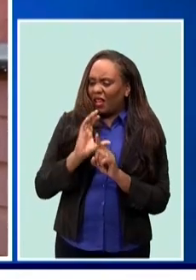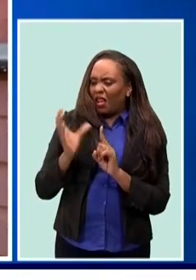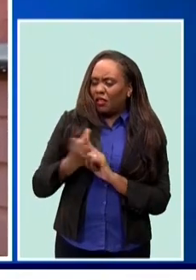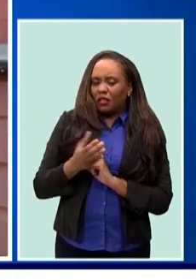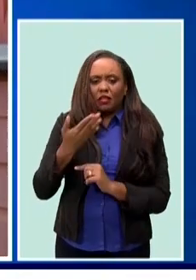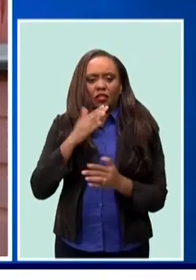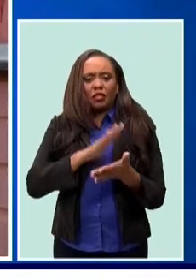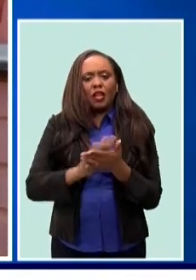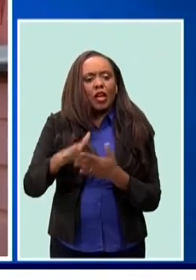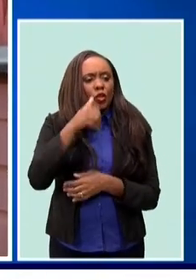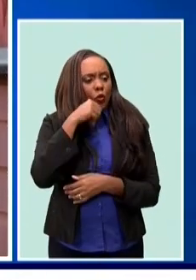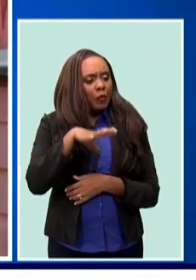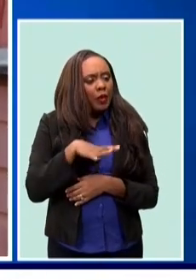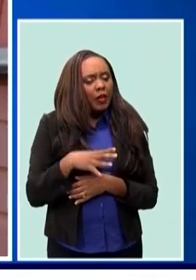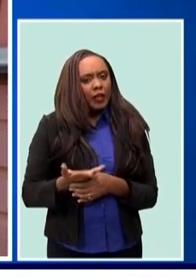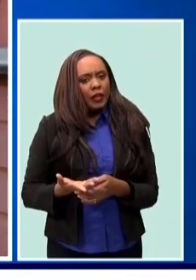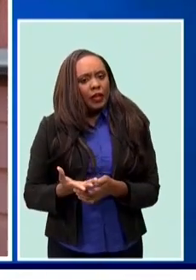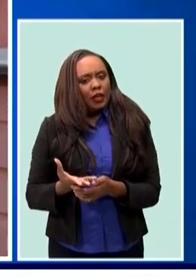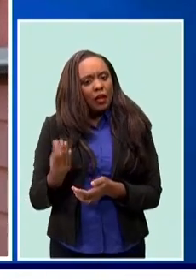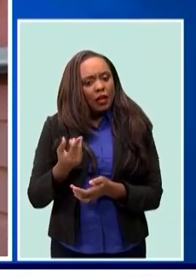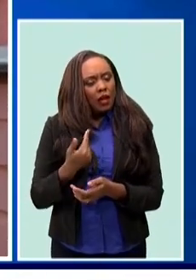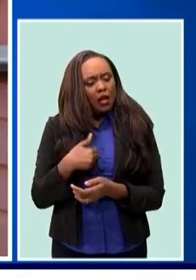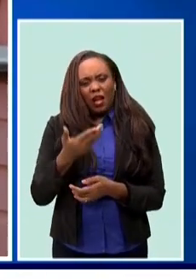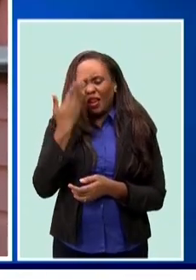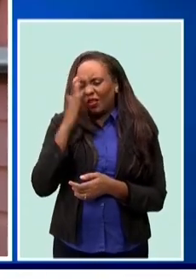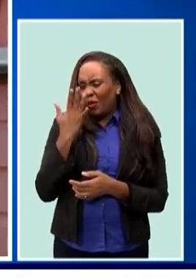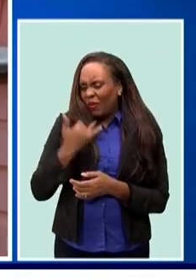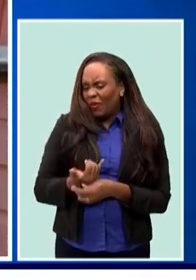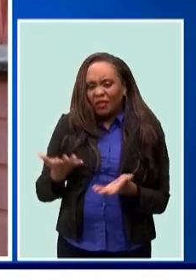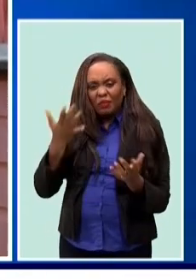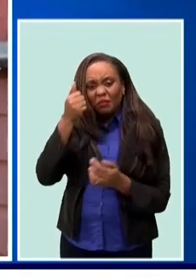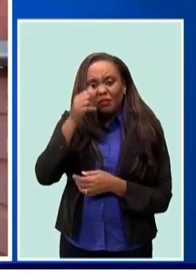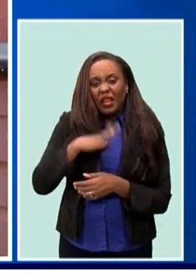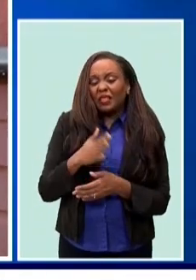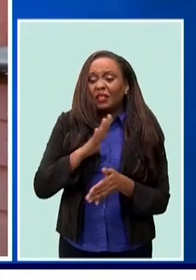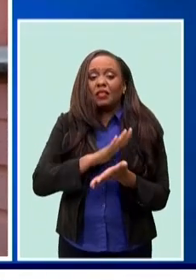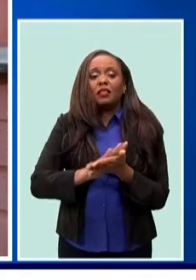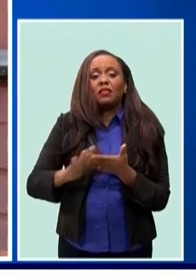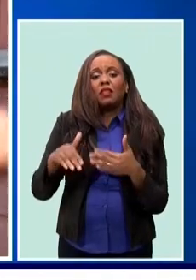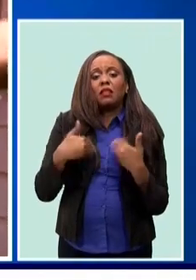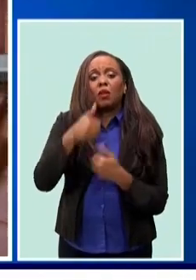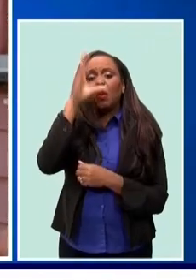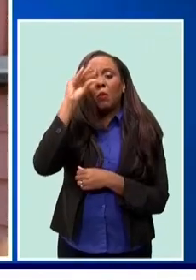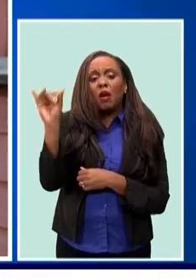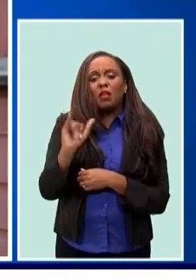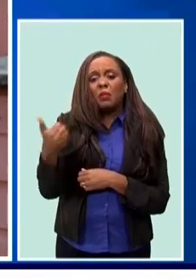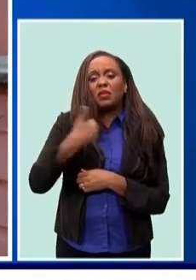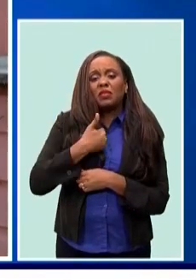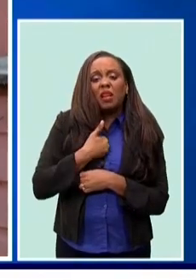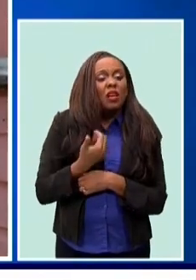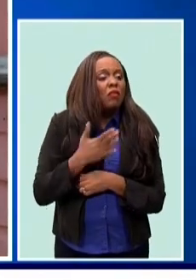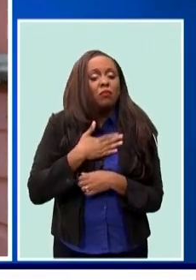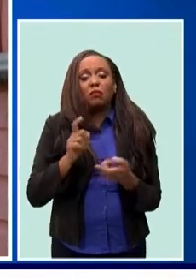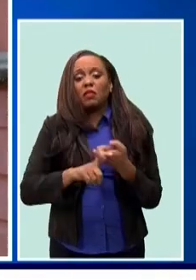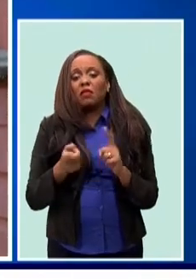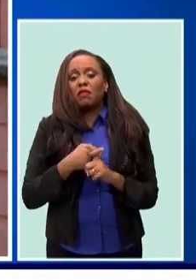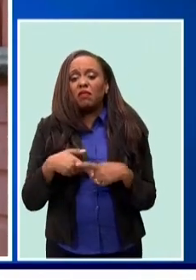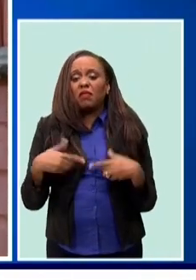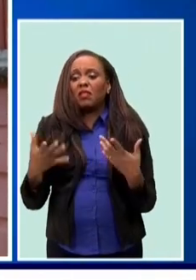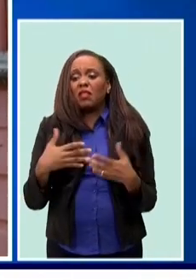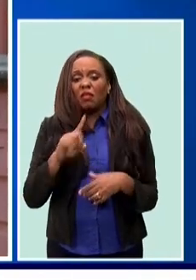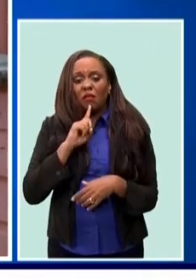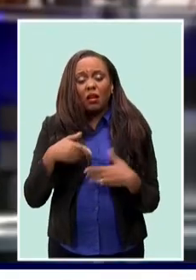in my hand. Yeah, man, like, I don't know why, man, like, nice young boys like myself and a couple of my friends, and yeah, like,